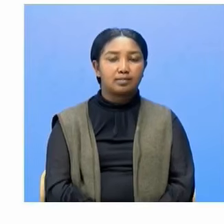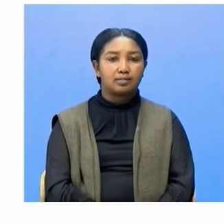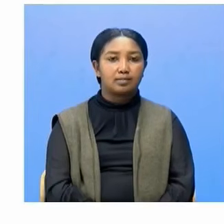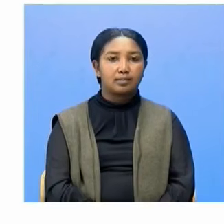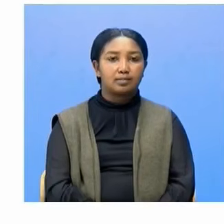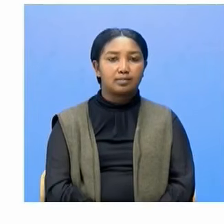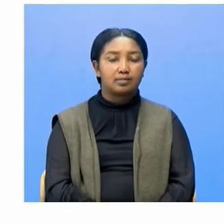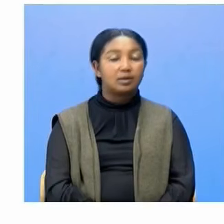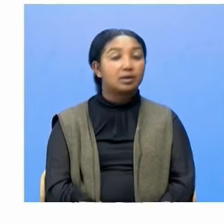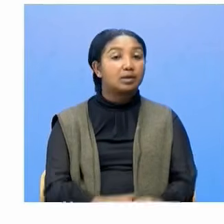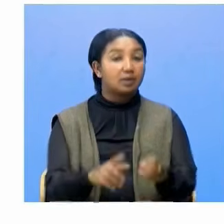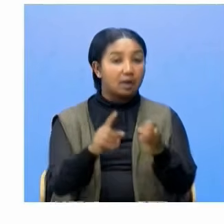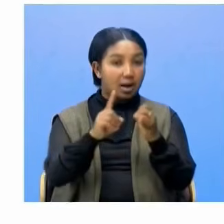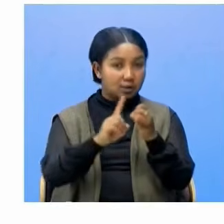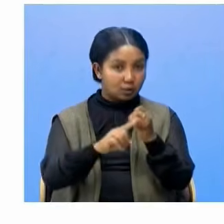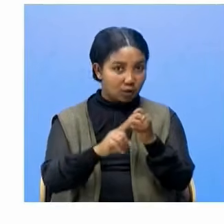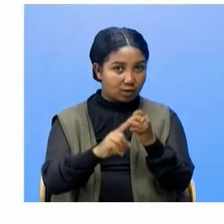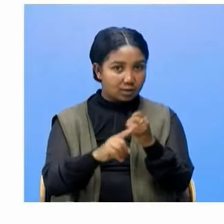The last one.